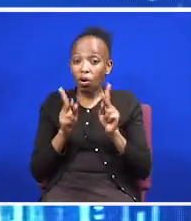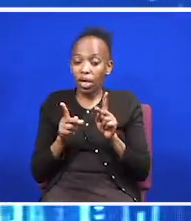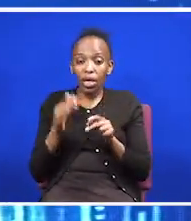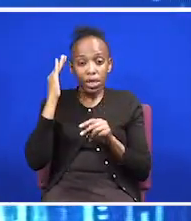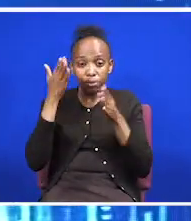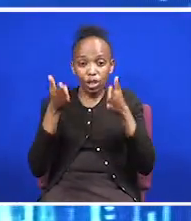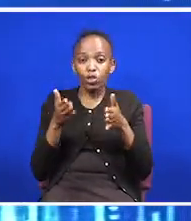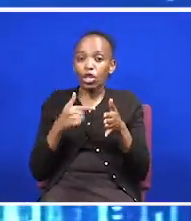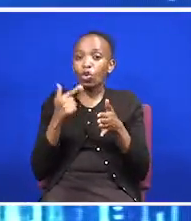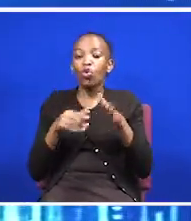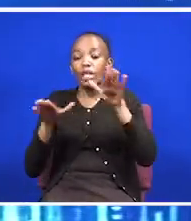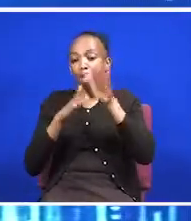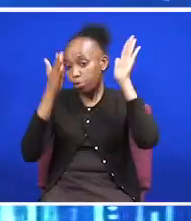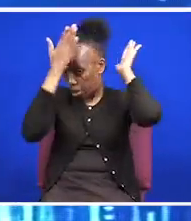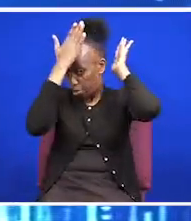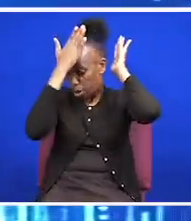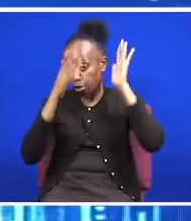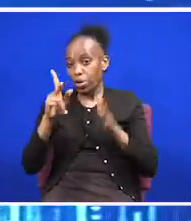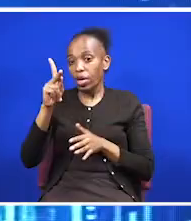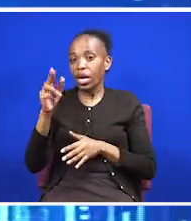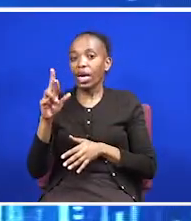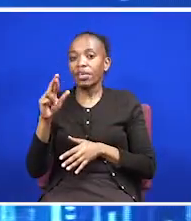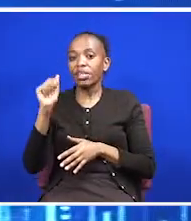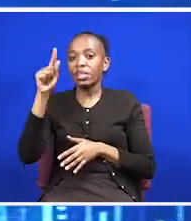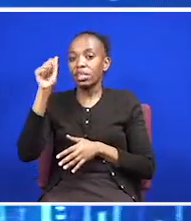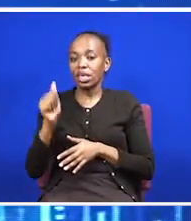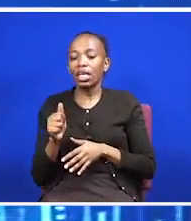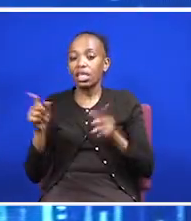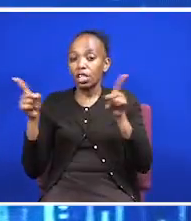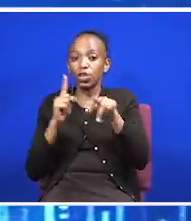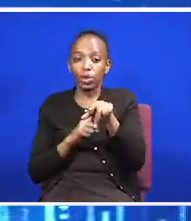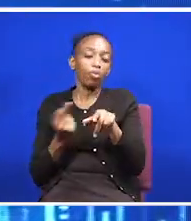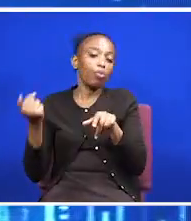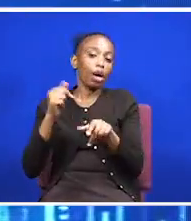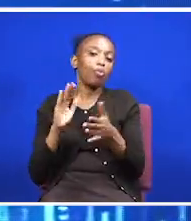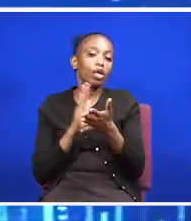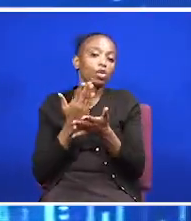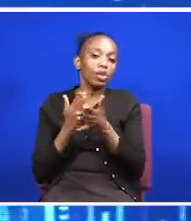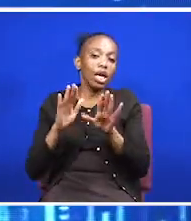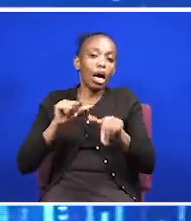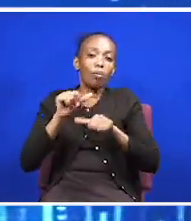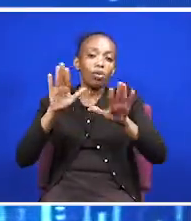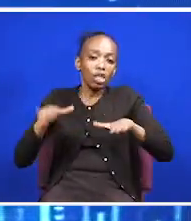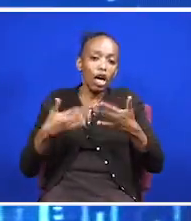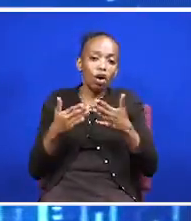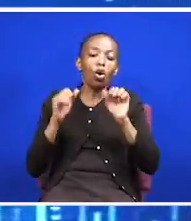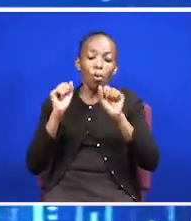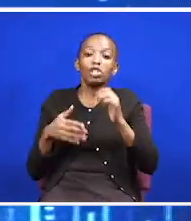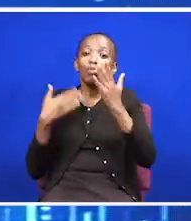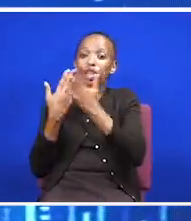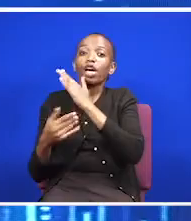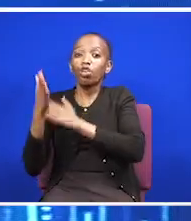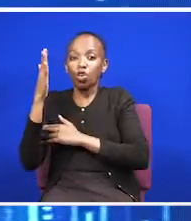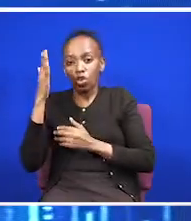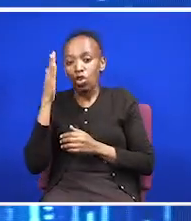our speaker for today will be our Deputy Bishop, Karita Bagara. In a little while, he'll be coming to share on how we are to be thankful to